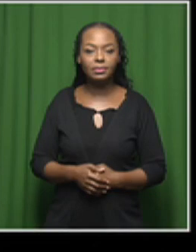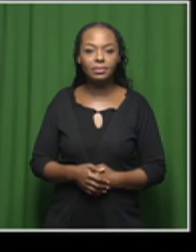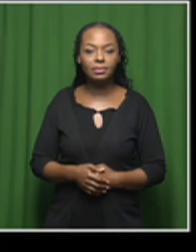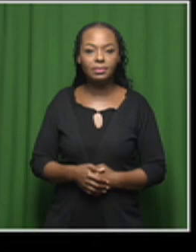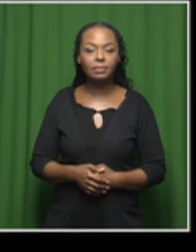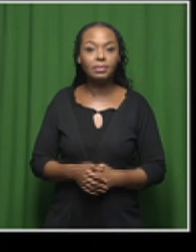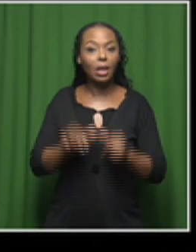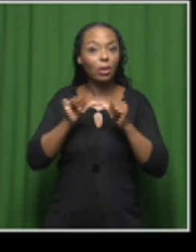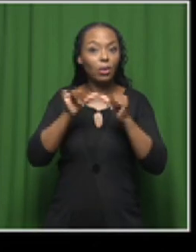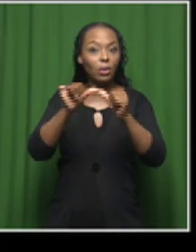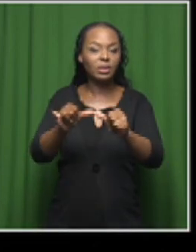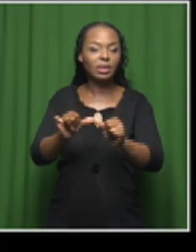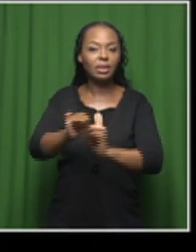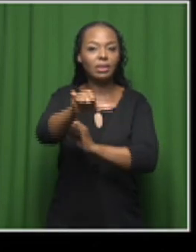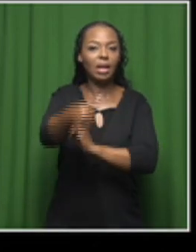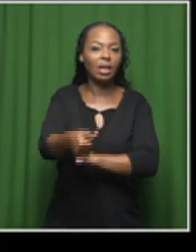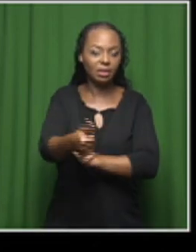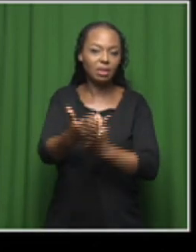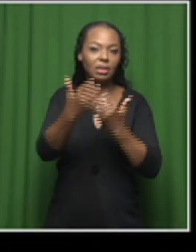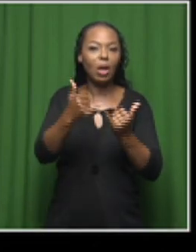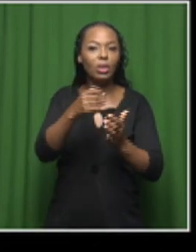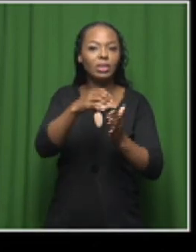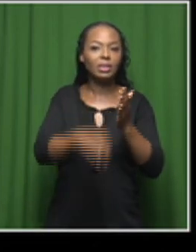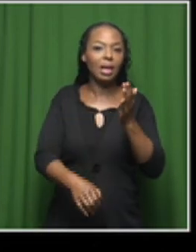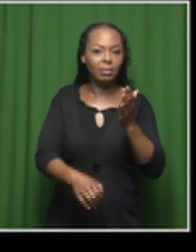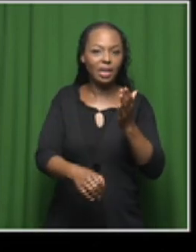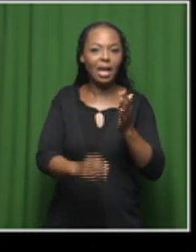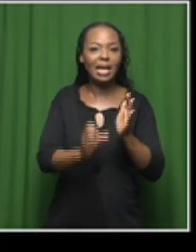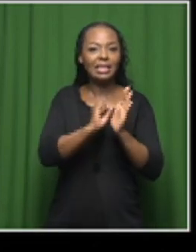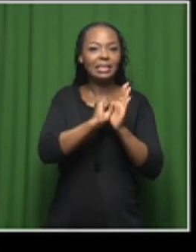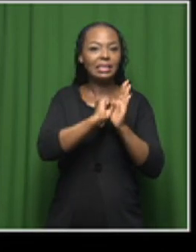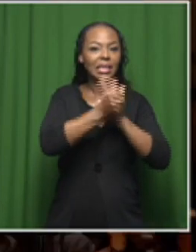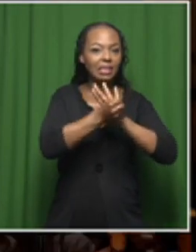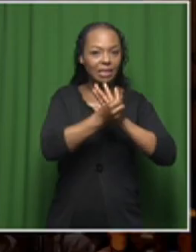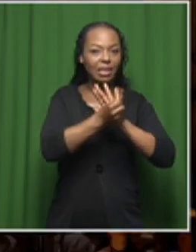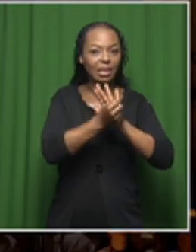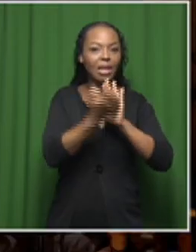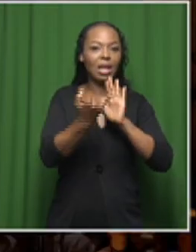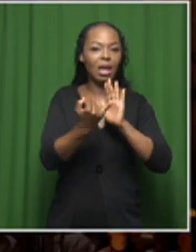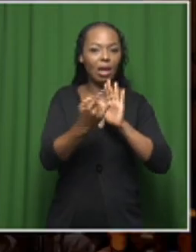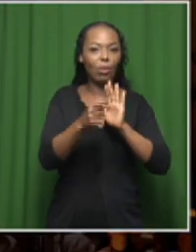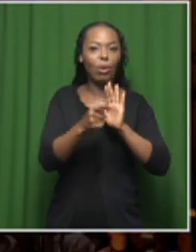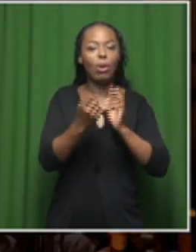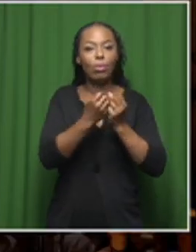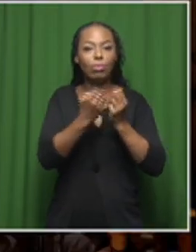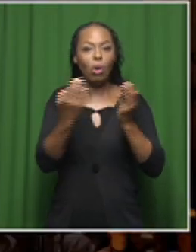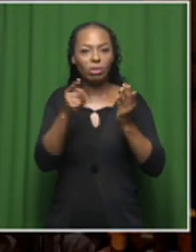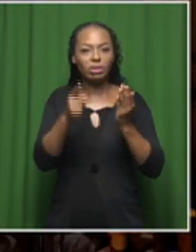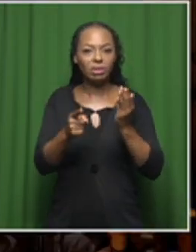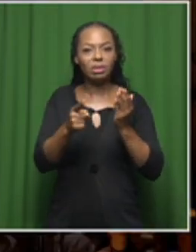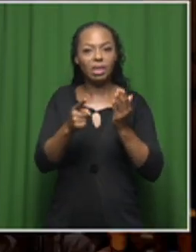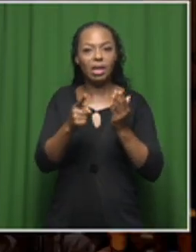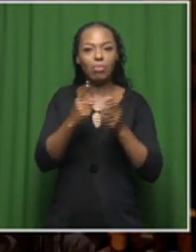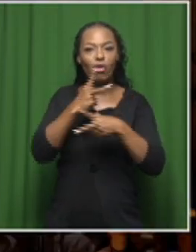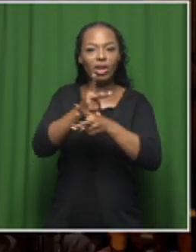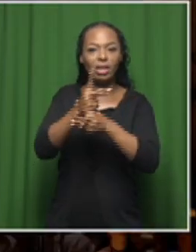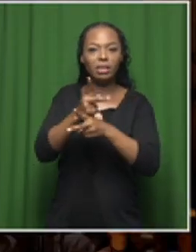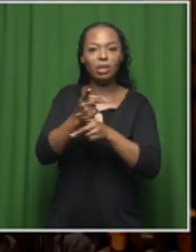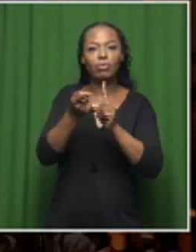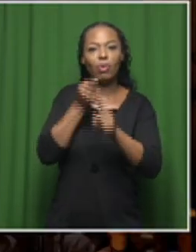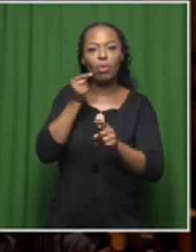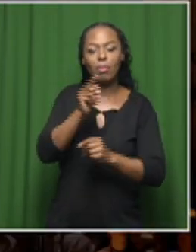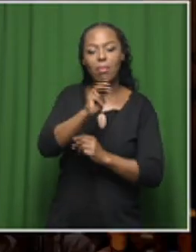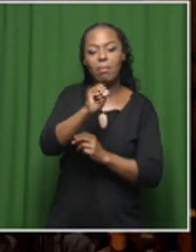Let's continue with this next chat. This season's MetOpera staging of Verdi's Aida. It's a sumptuous production by Michael Mayer with set